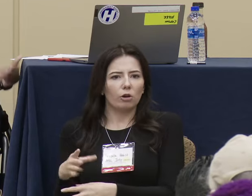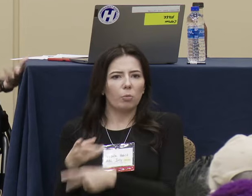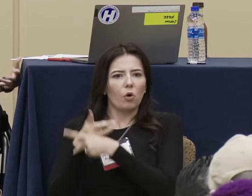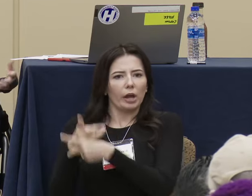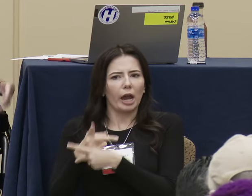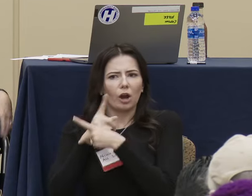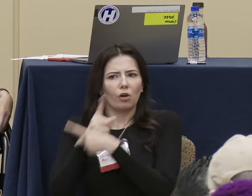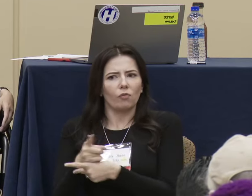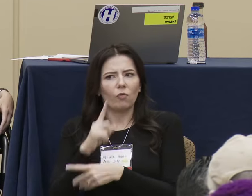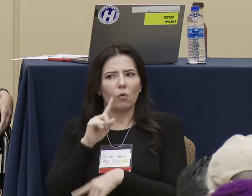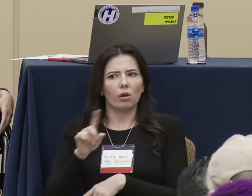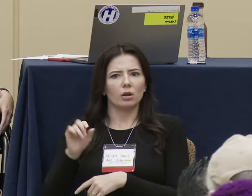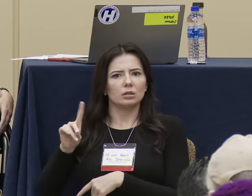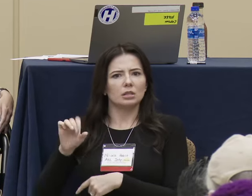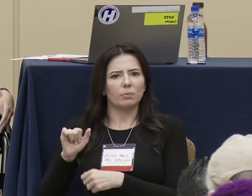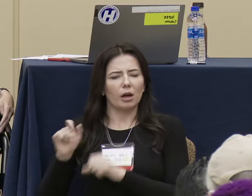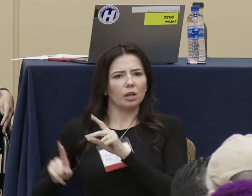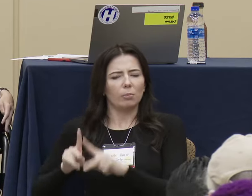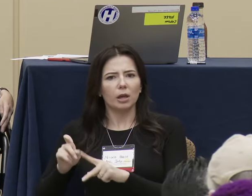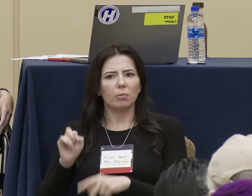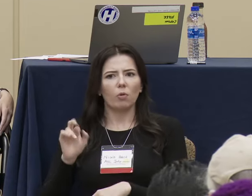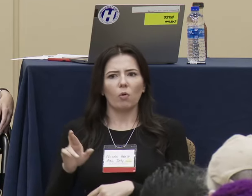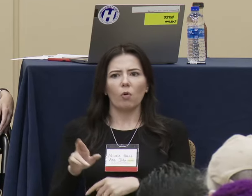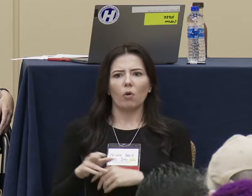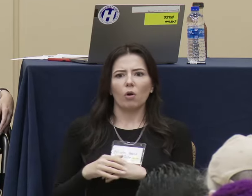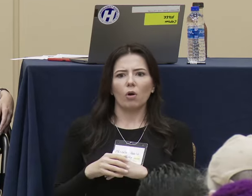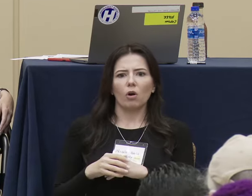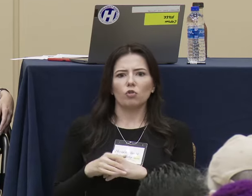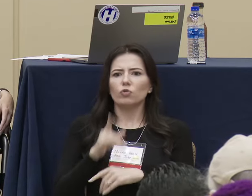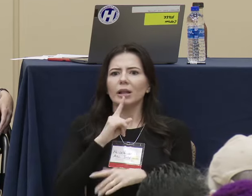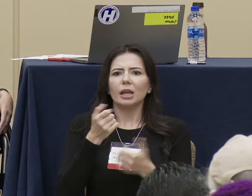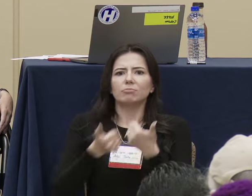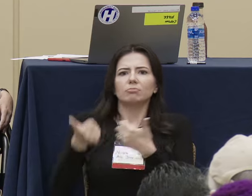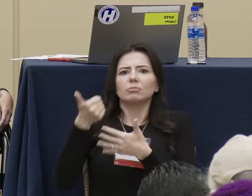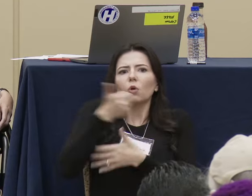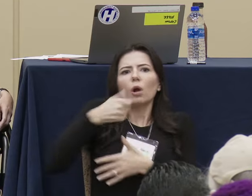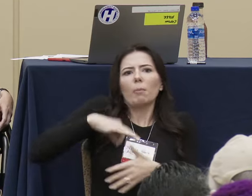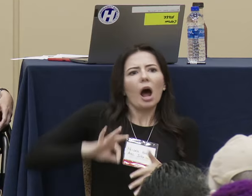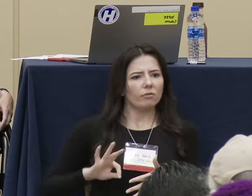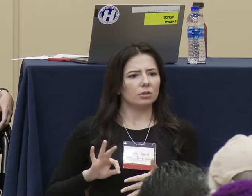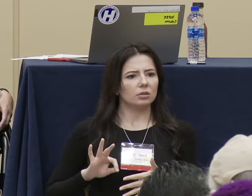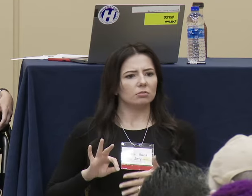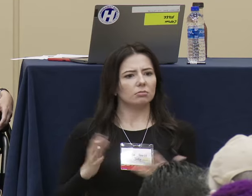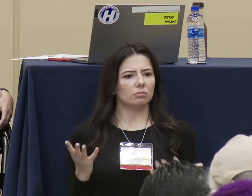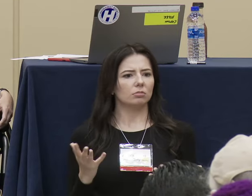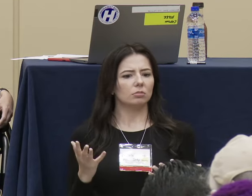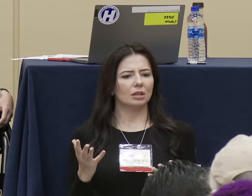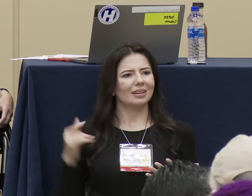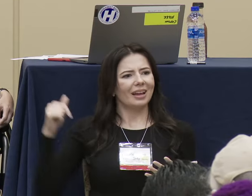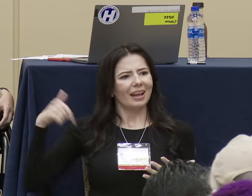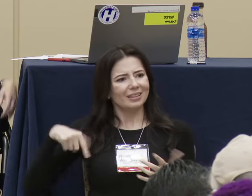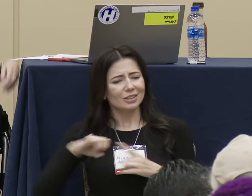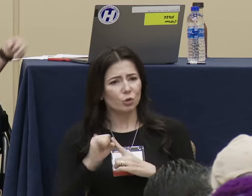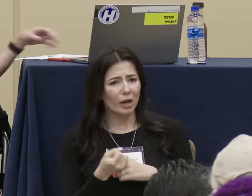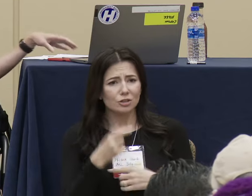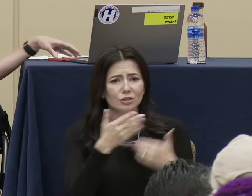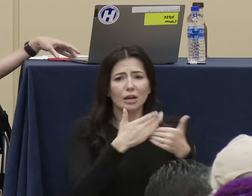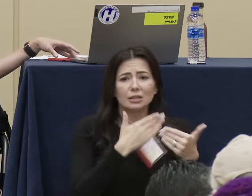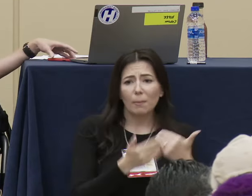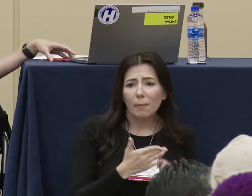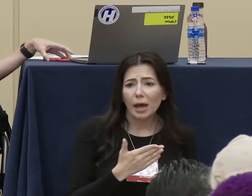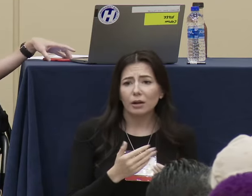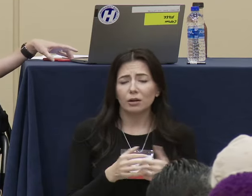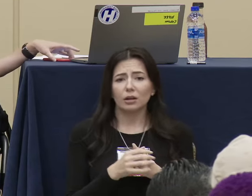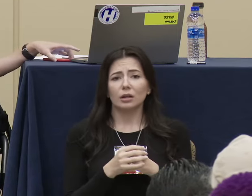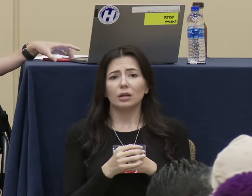and warehouses people for care or profit or both. And in this case, it doesn't matter if it's care or